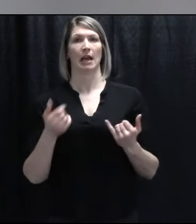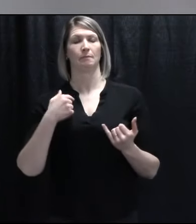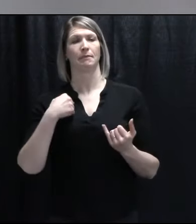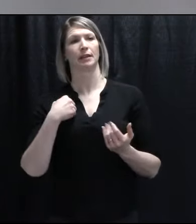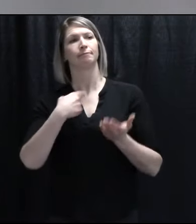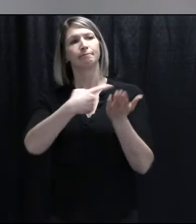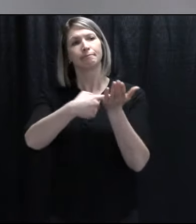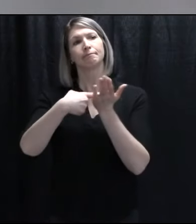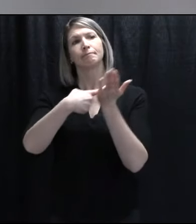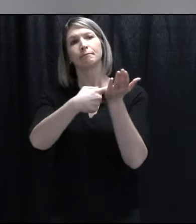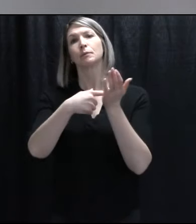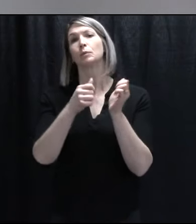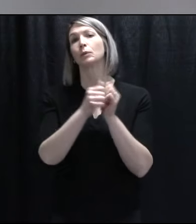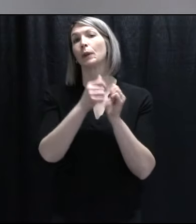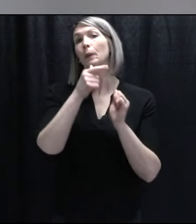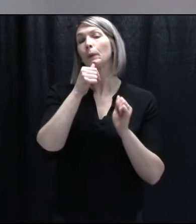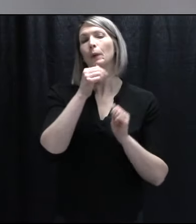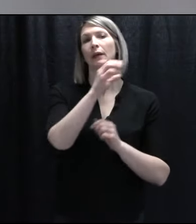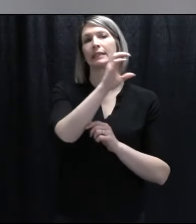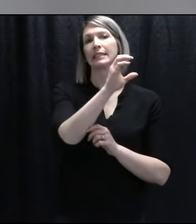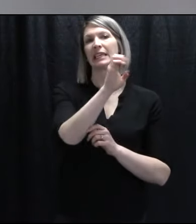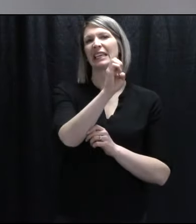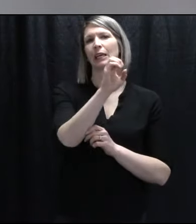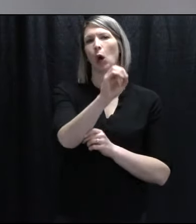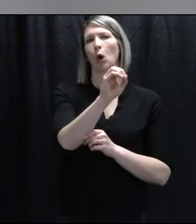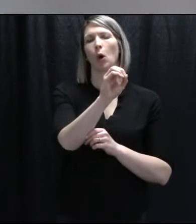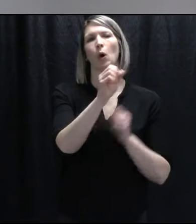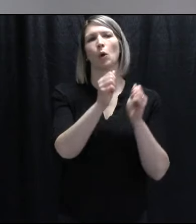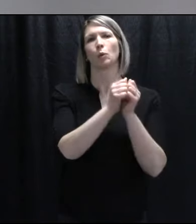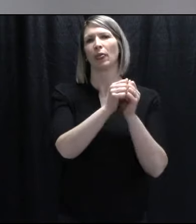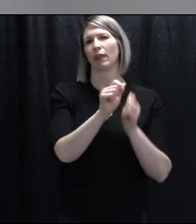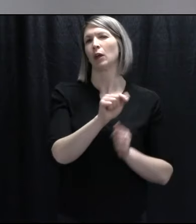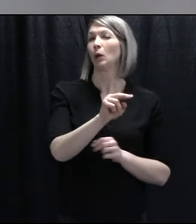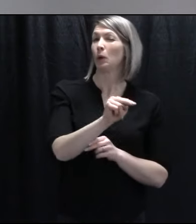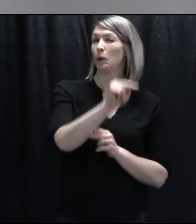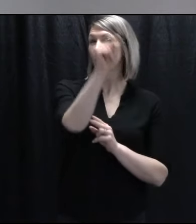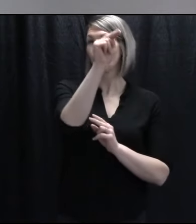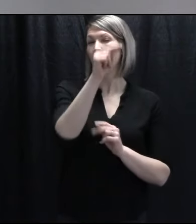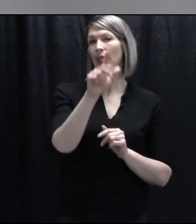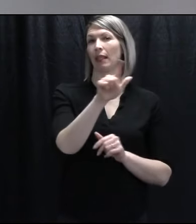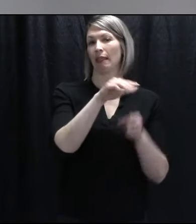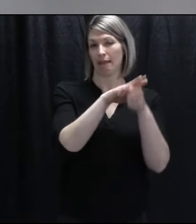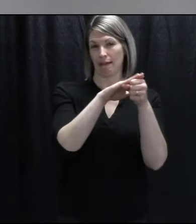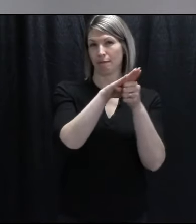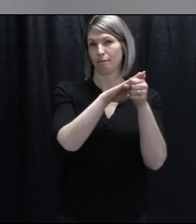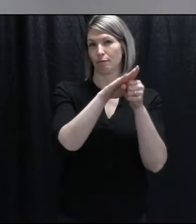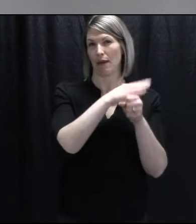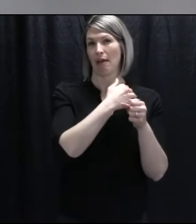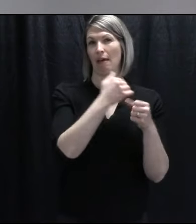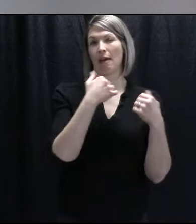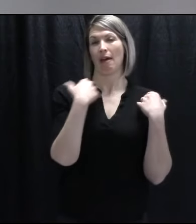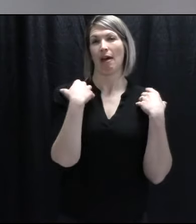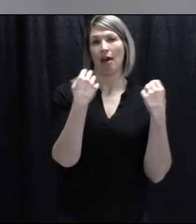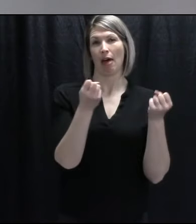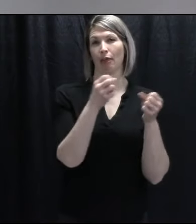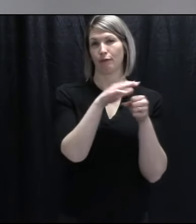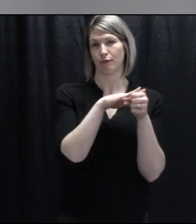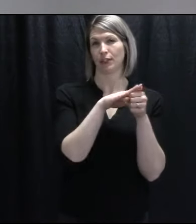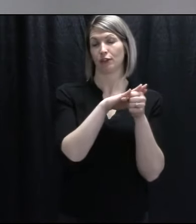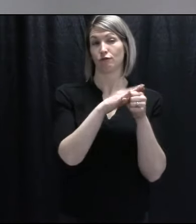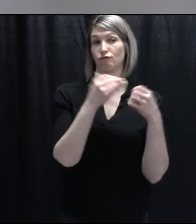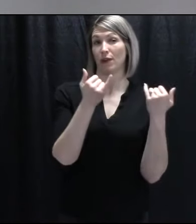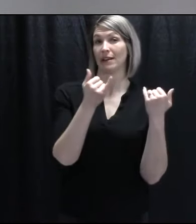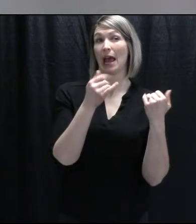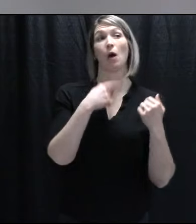Grenfell. She advises me that given the bed occupancy and their staff pool currently, they do not foresee any